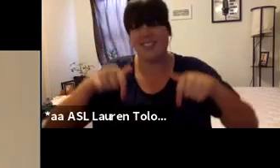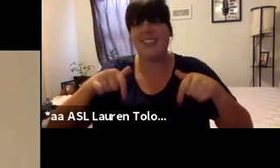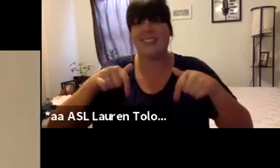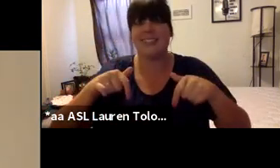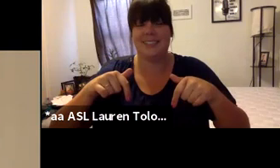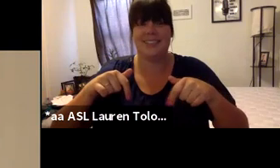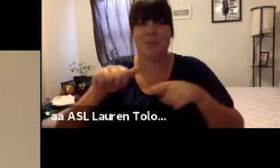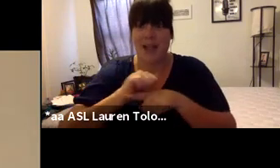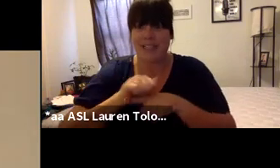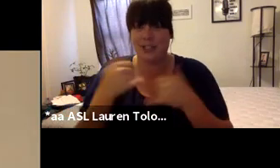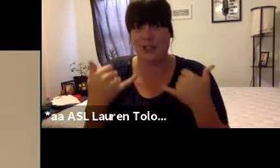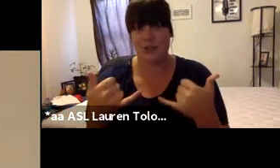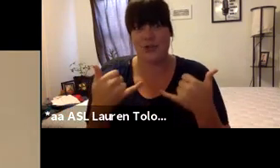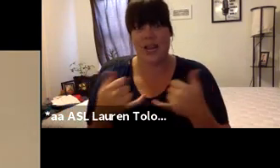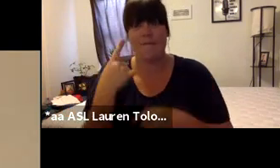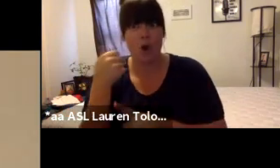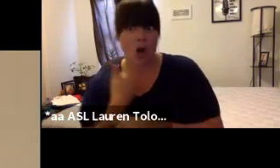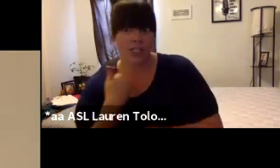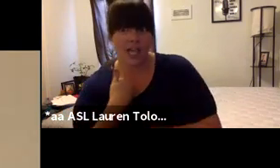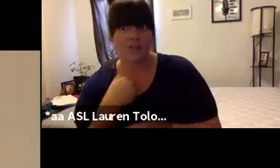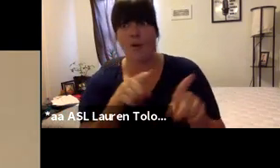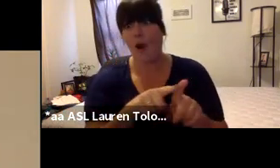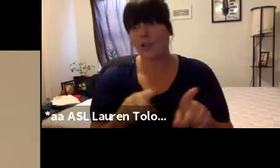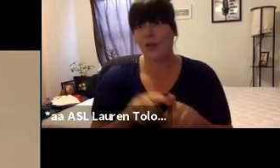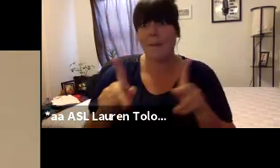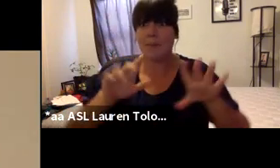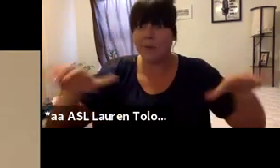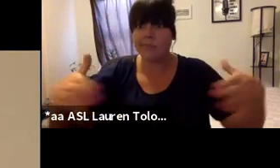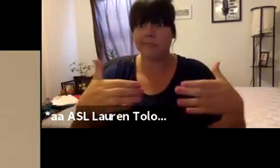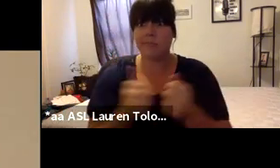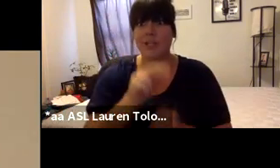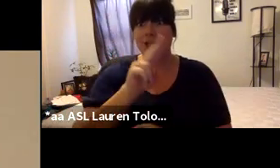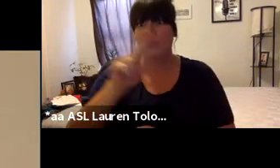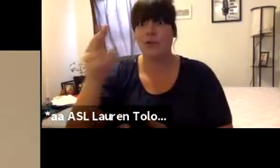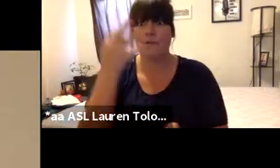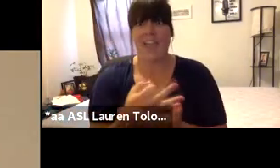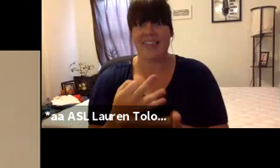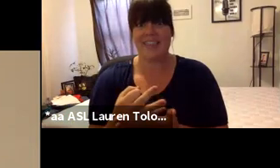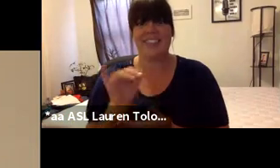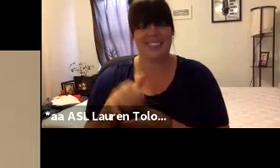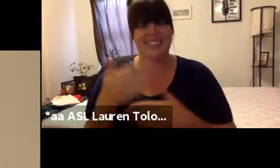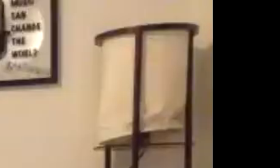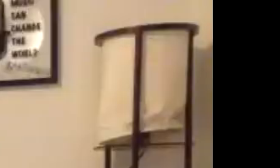people of Unitarian Universalist faith. And so ends our time together.